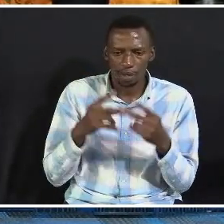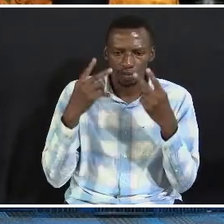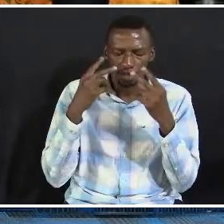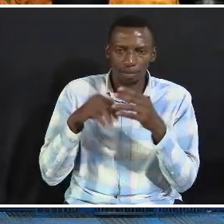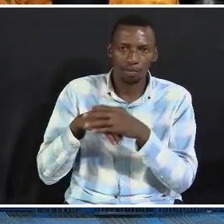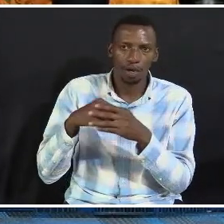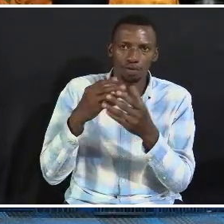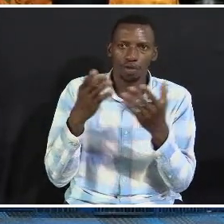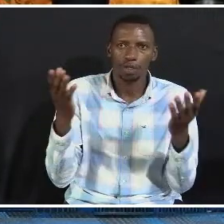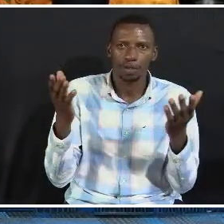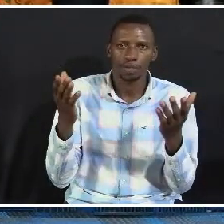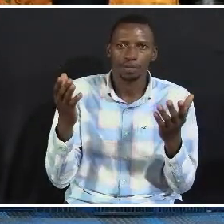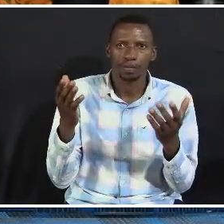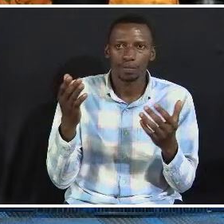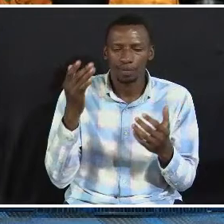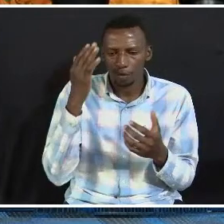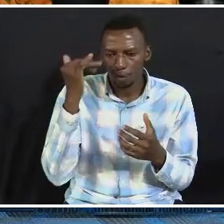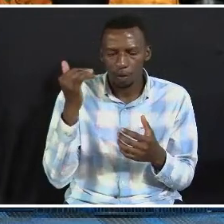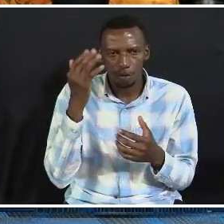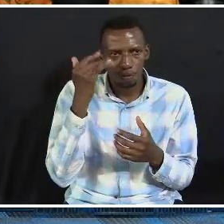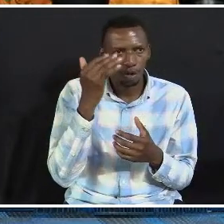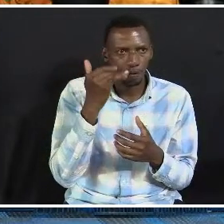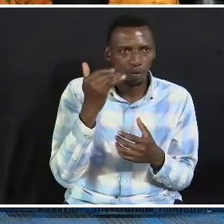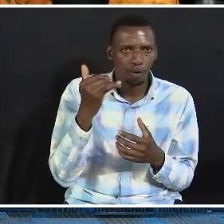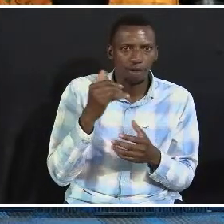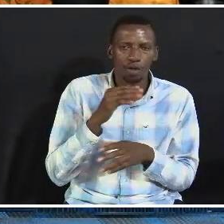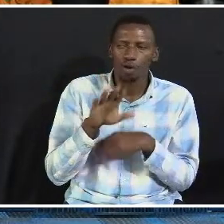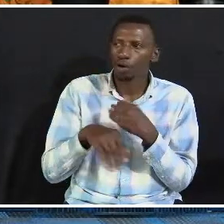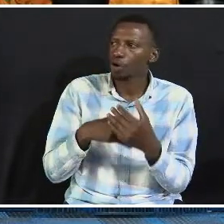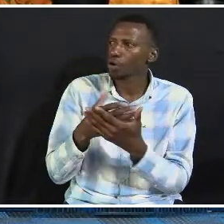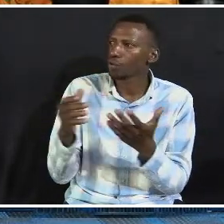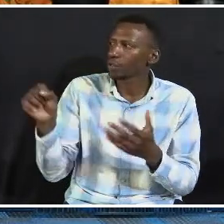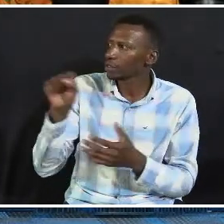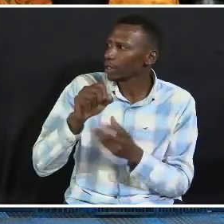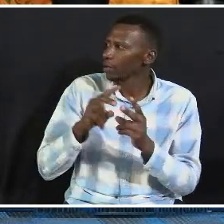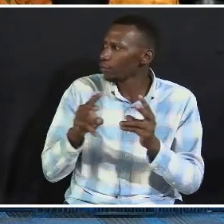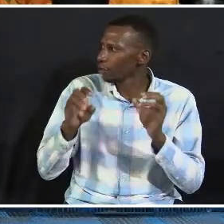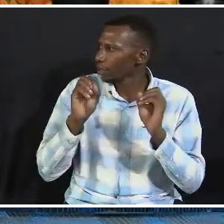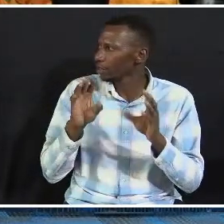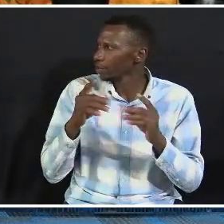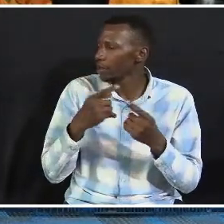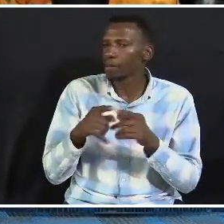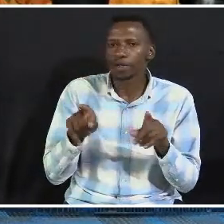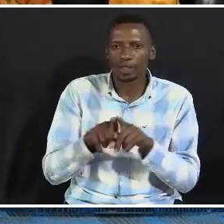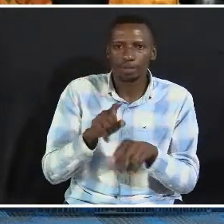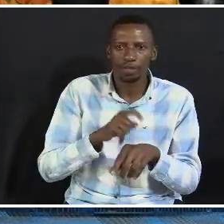here, why are all of these cars very expensive and owned by members?